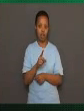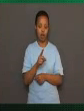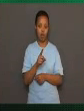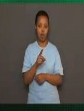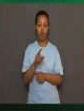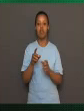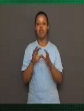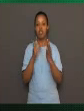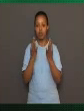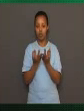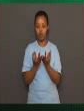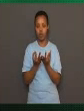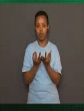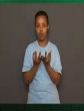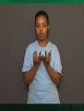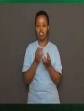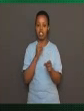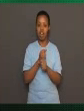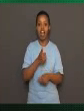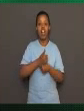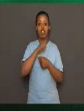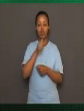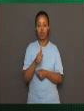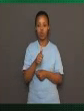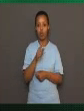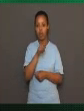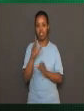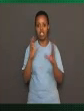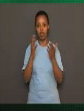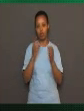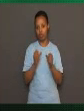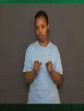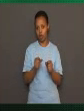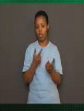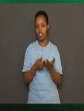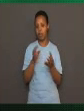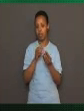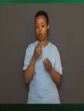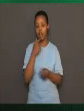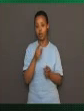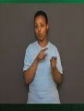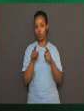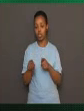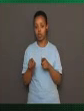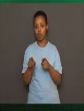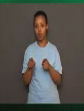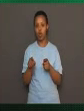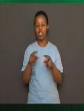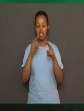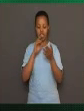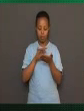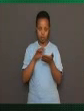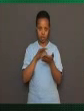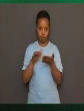your parents may be upset with you. You may have also said that you study because you want